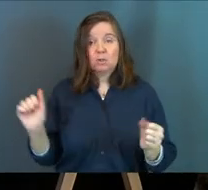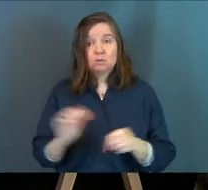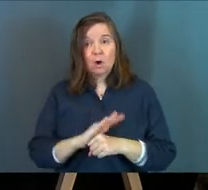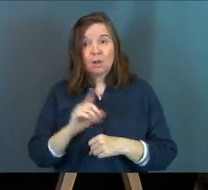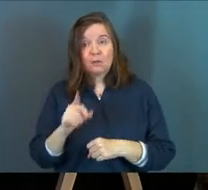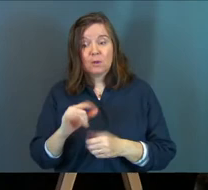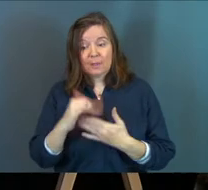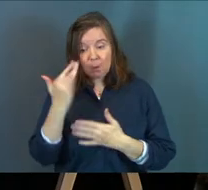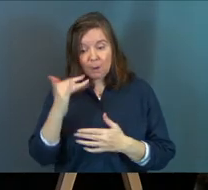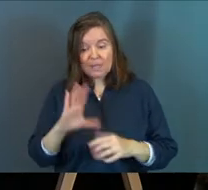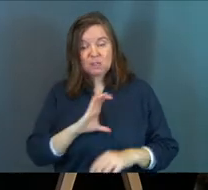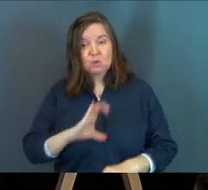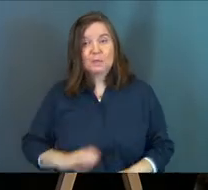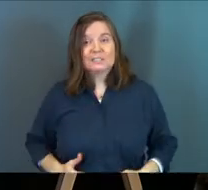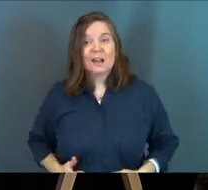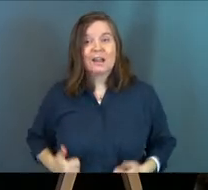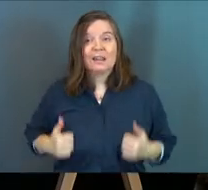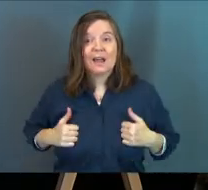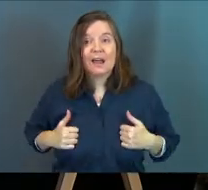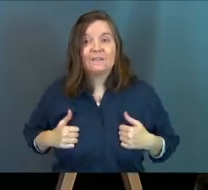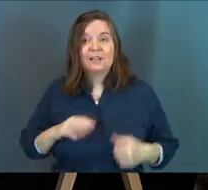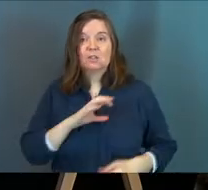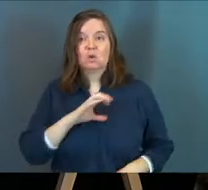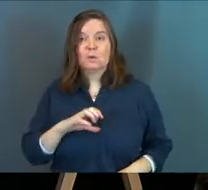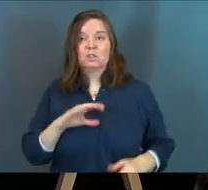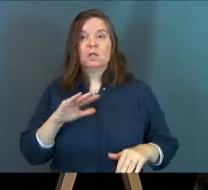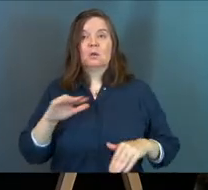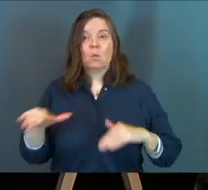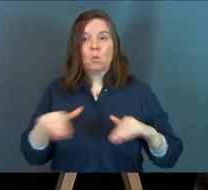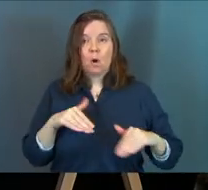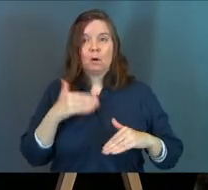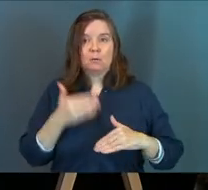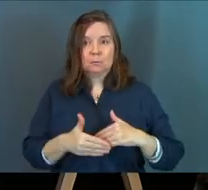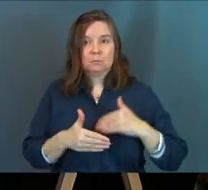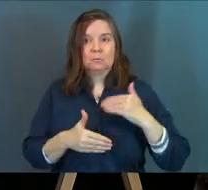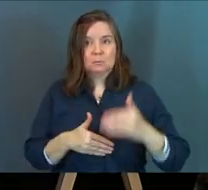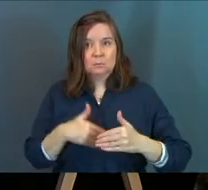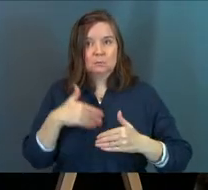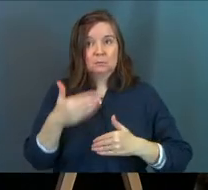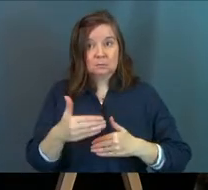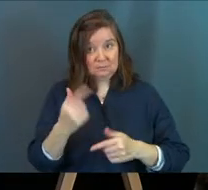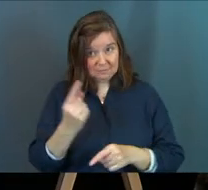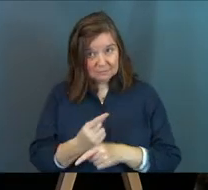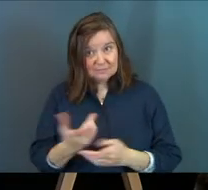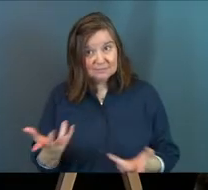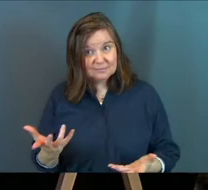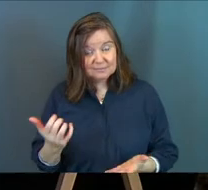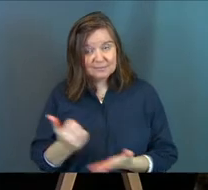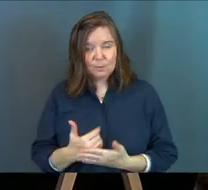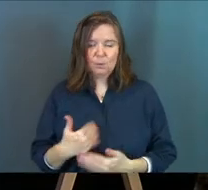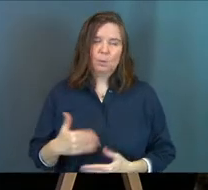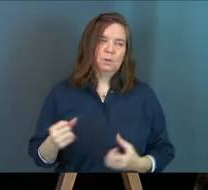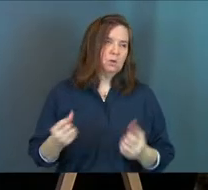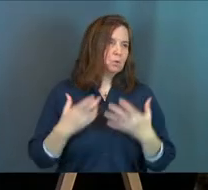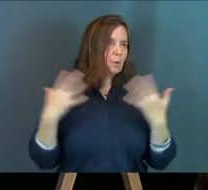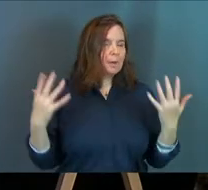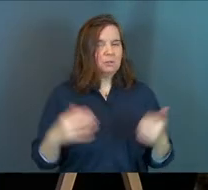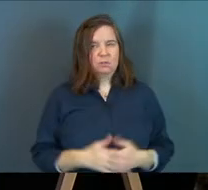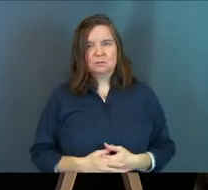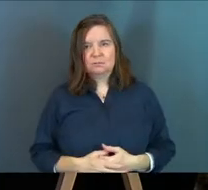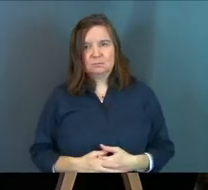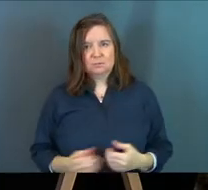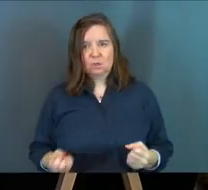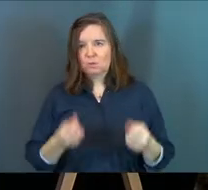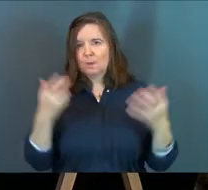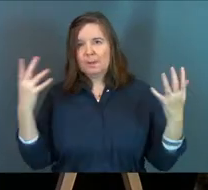this Christian life. It's this Christian walk. Amen? Oh, there's so much. There's just so